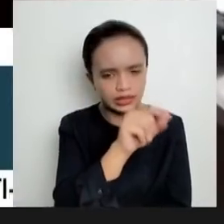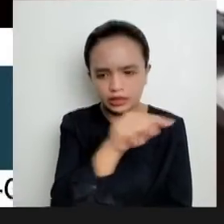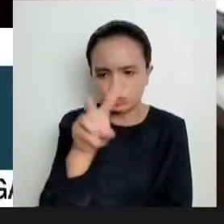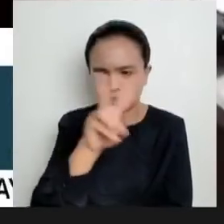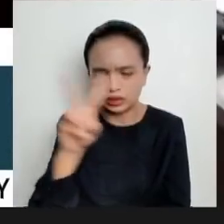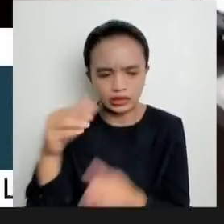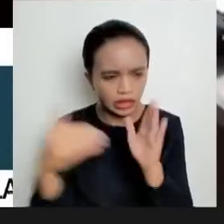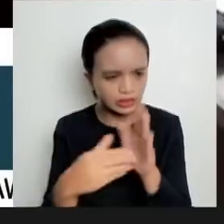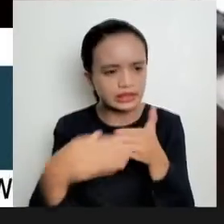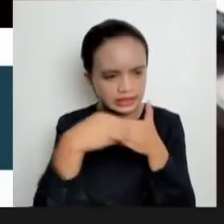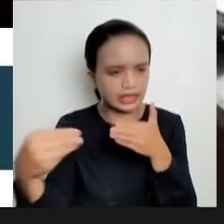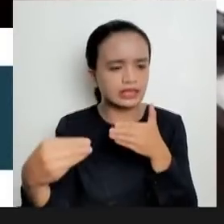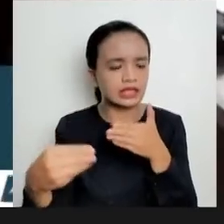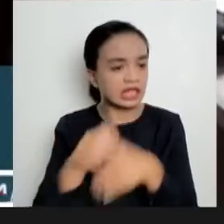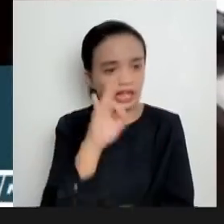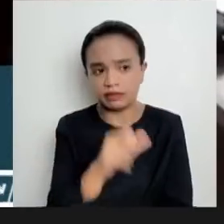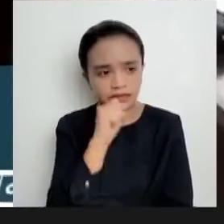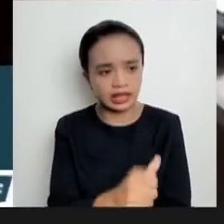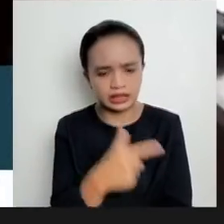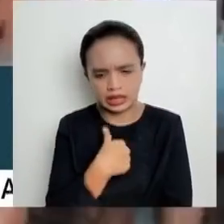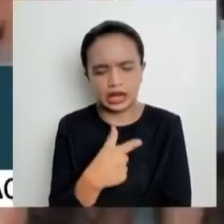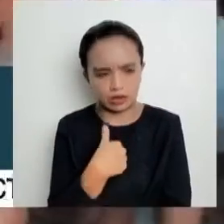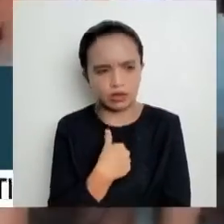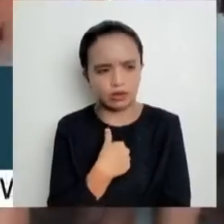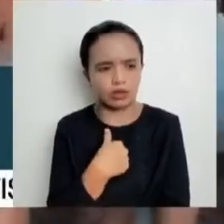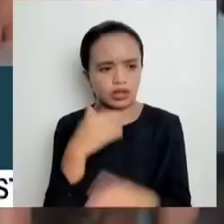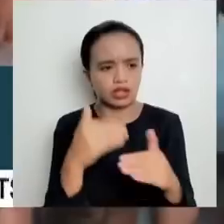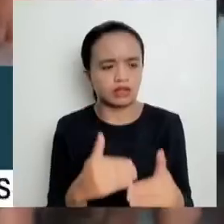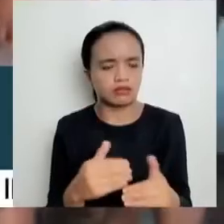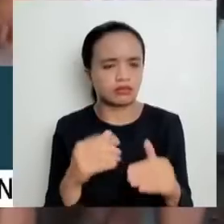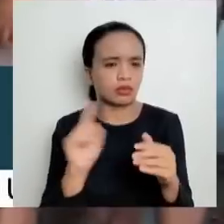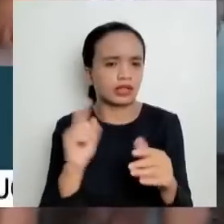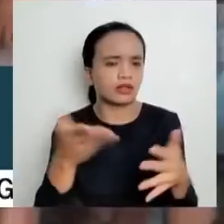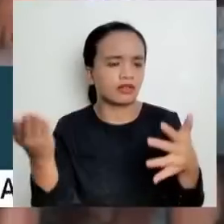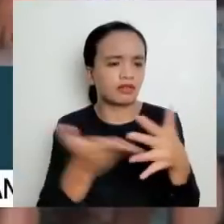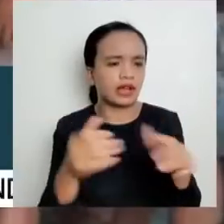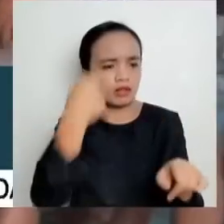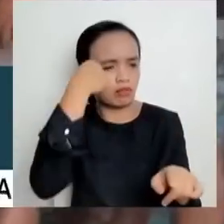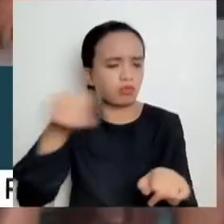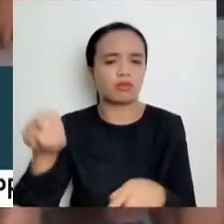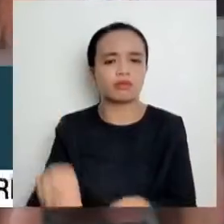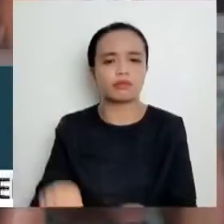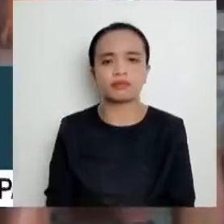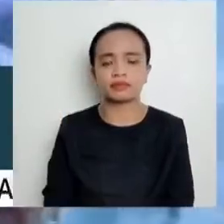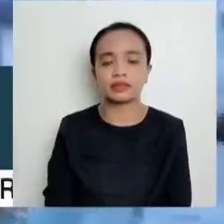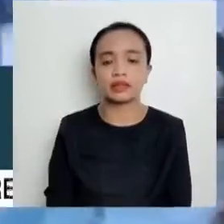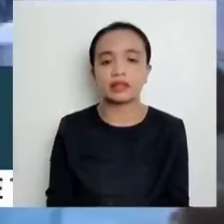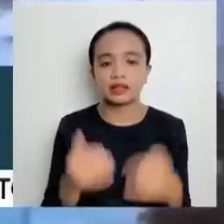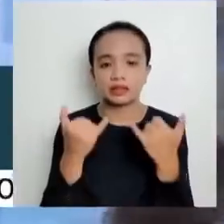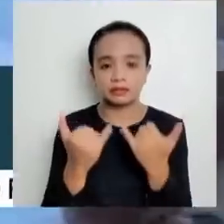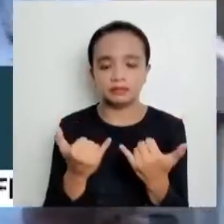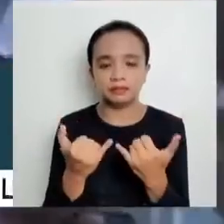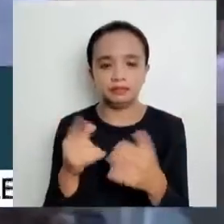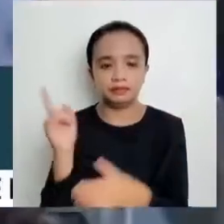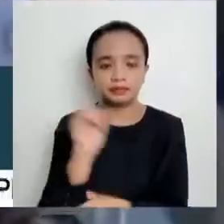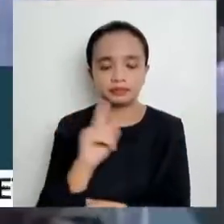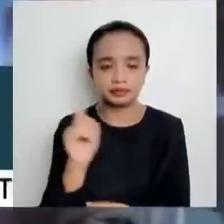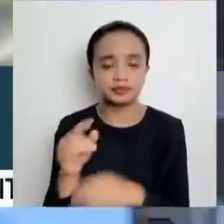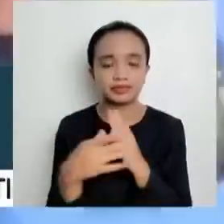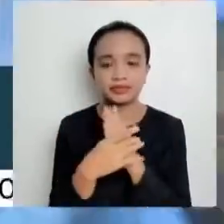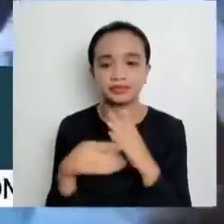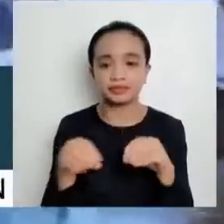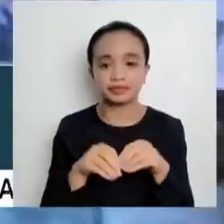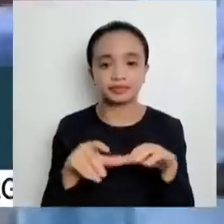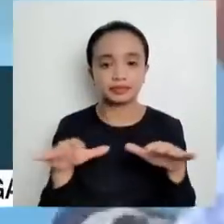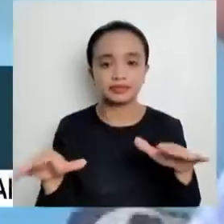$20,000 to $22,000. Otherwise, okay, I will move for your contempt. Over 41,000 families felt the brunt of the massive oil spill, according